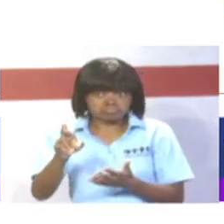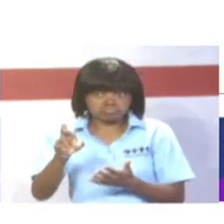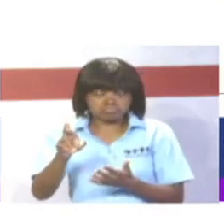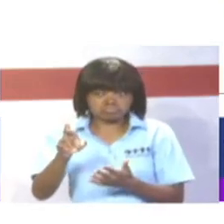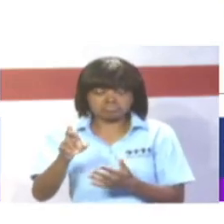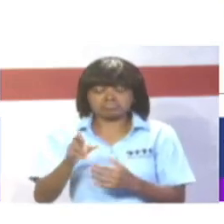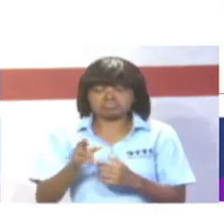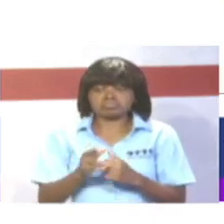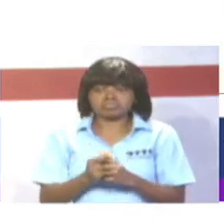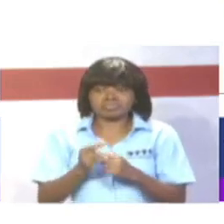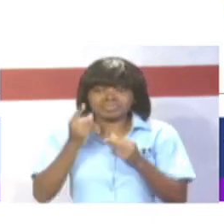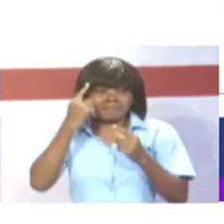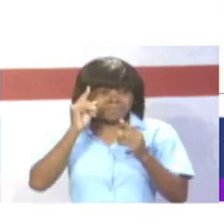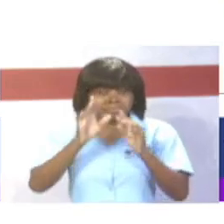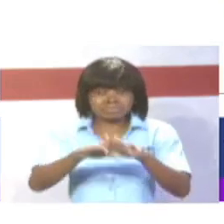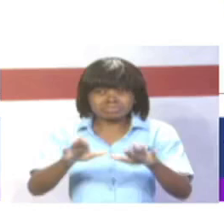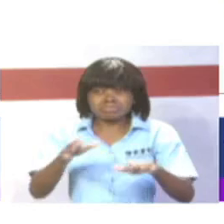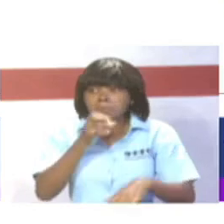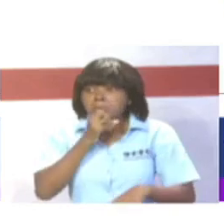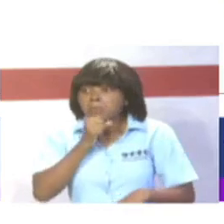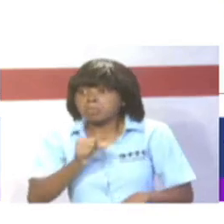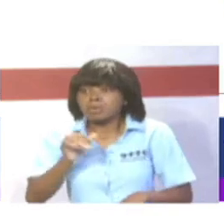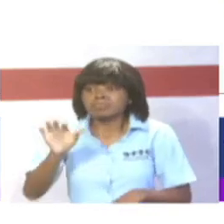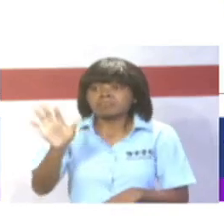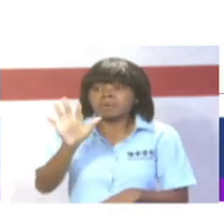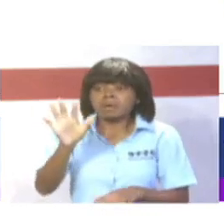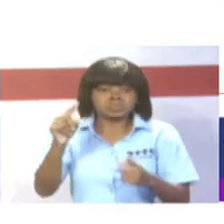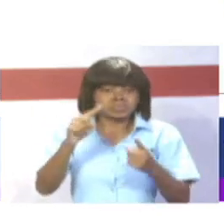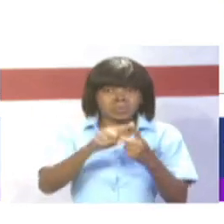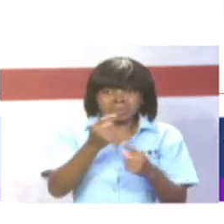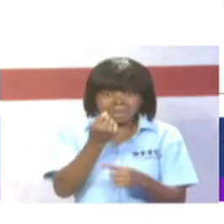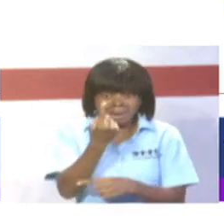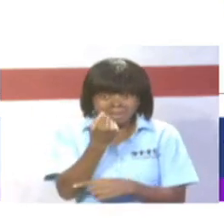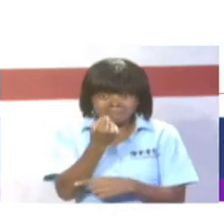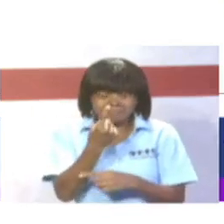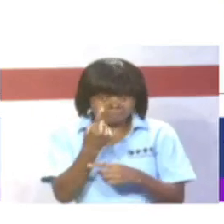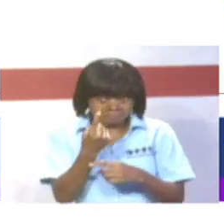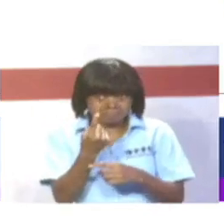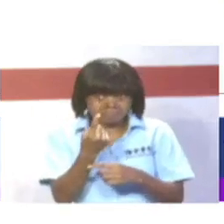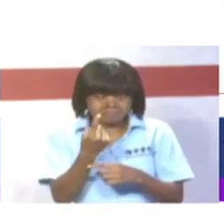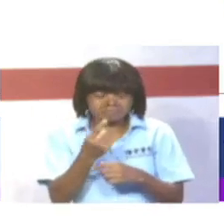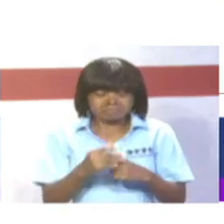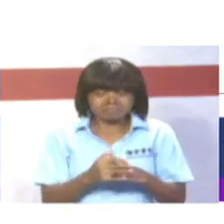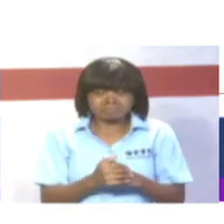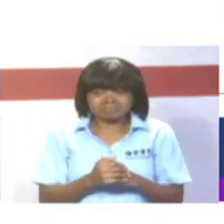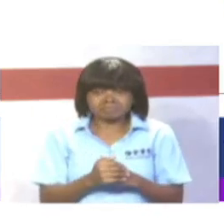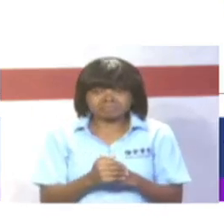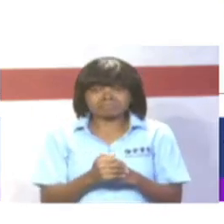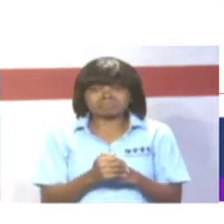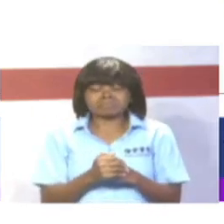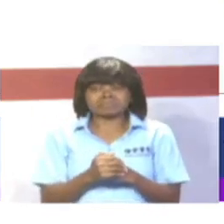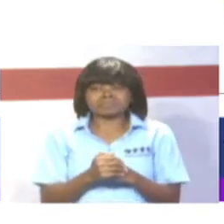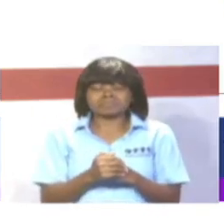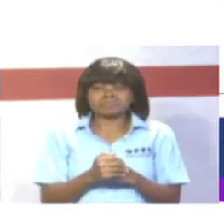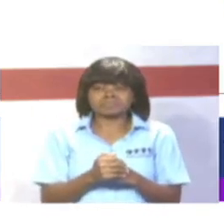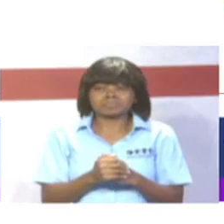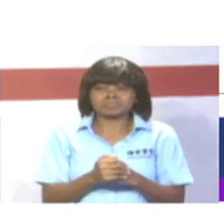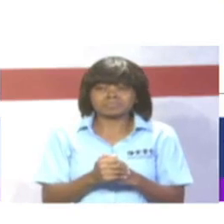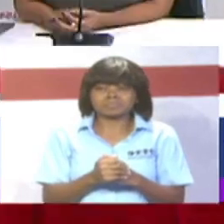our consideration, Trinidad and Tobago's consideration to a COVID mandate for school-age children of that age? Thank